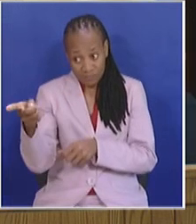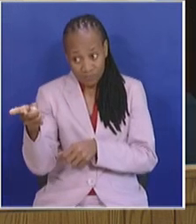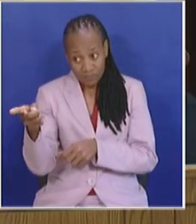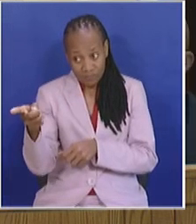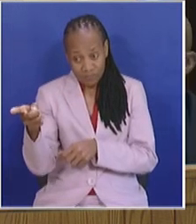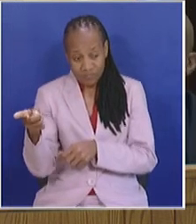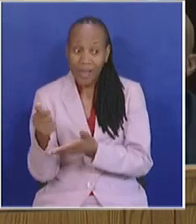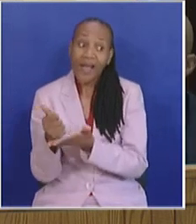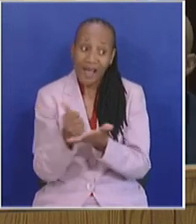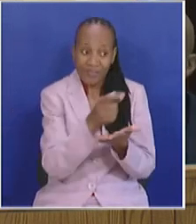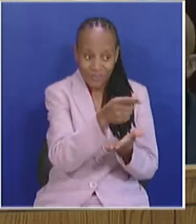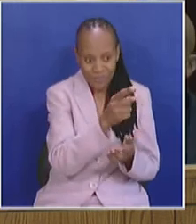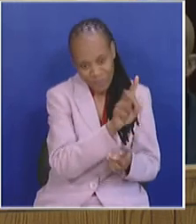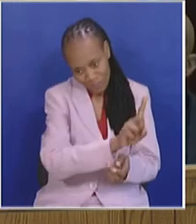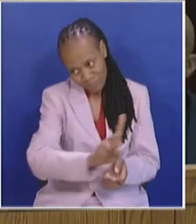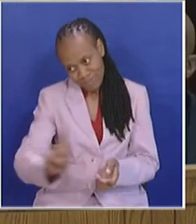to help you out.